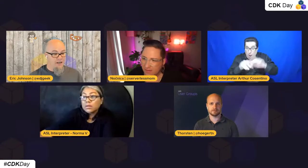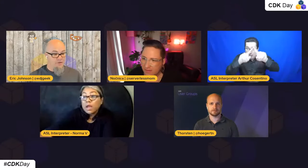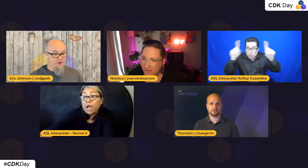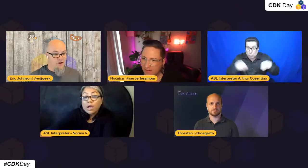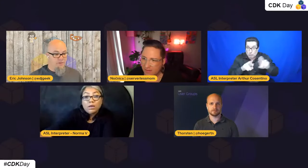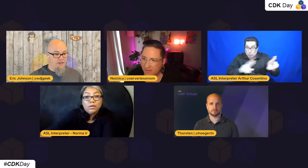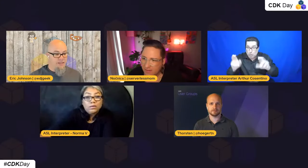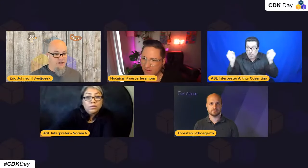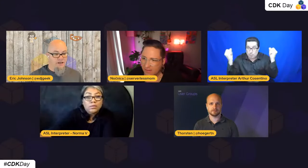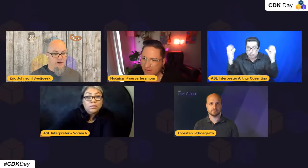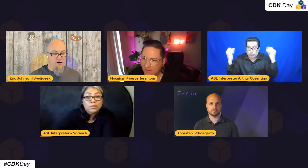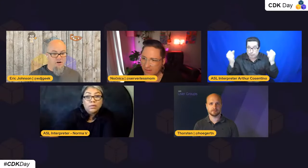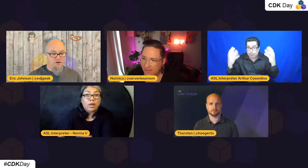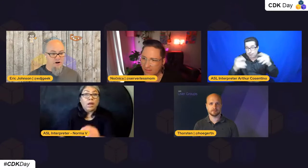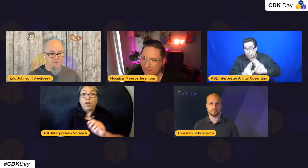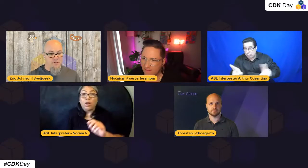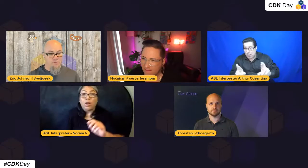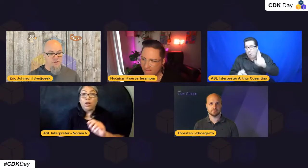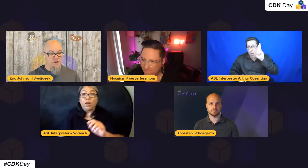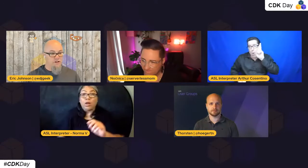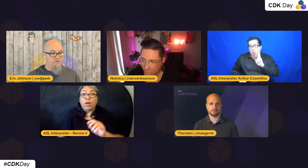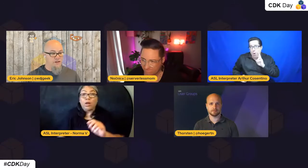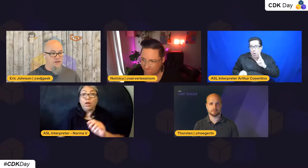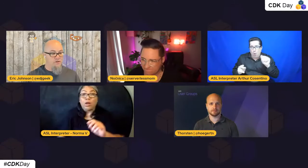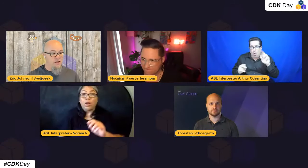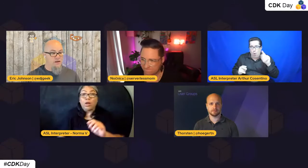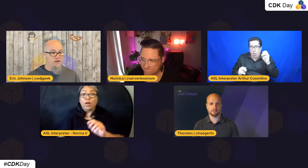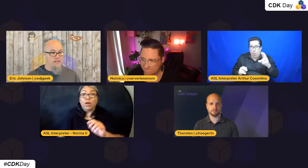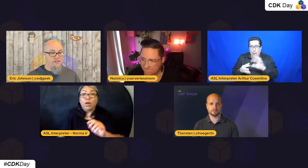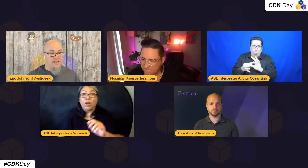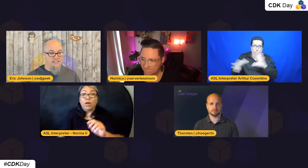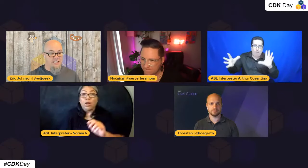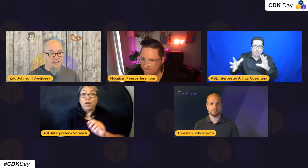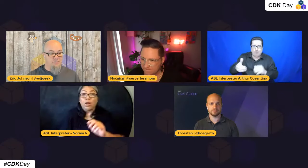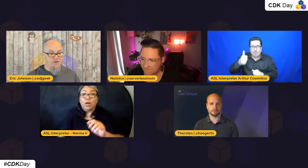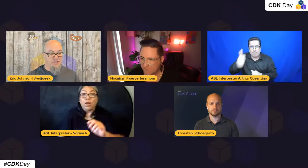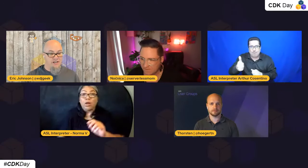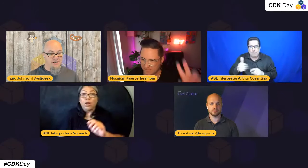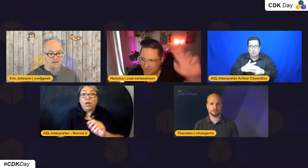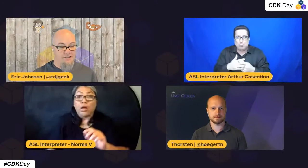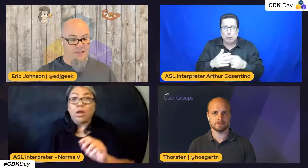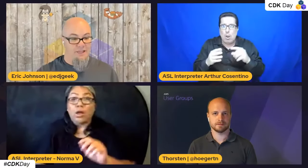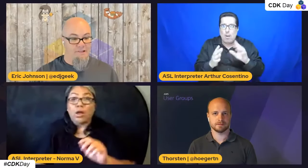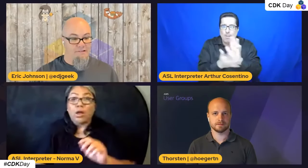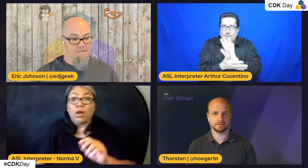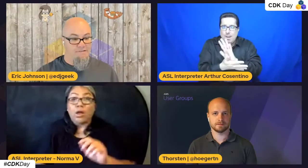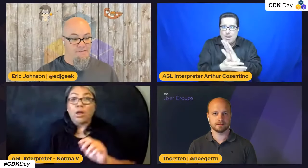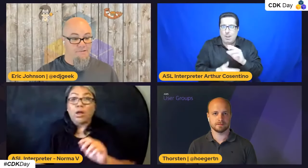All righty, here we go. I'm going to take Arthur off, and then we'll start the video. Nika, thanks again. I appreciate it.